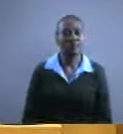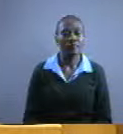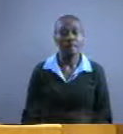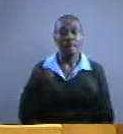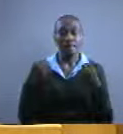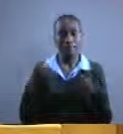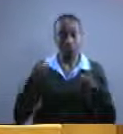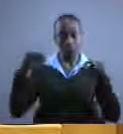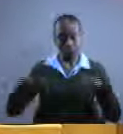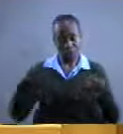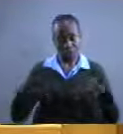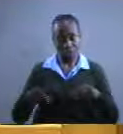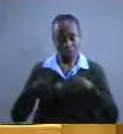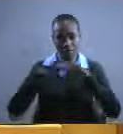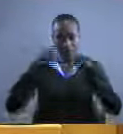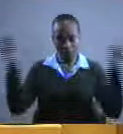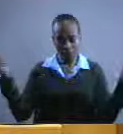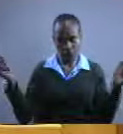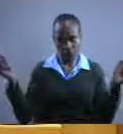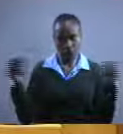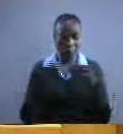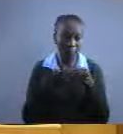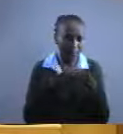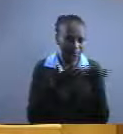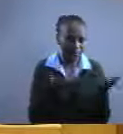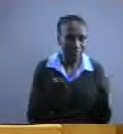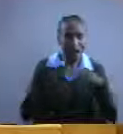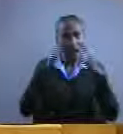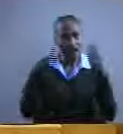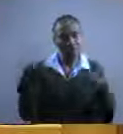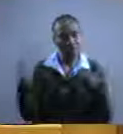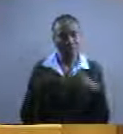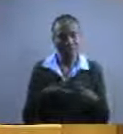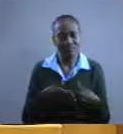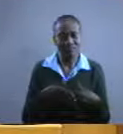concludes the business of the day, honourable members, and the House is adjourned.